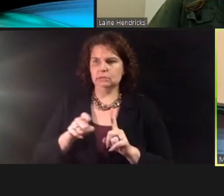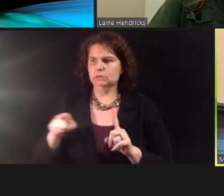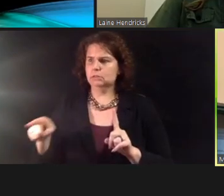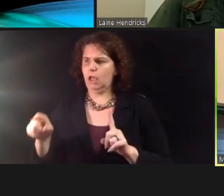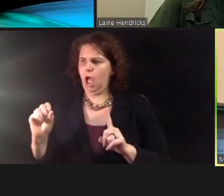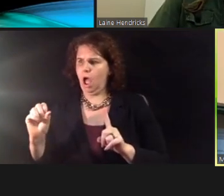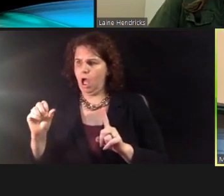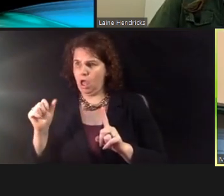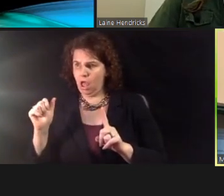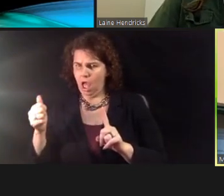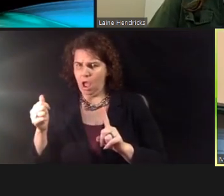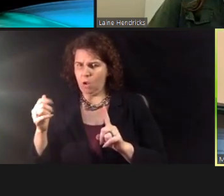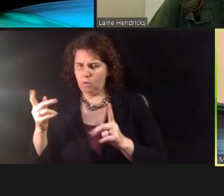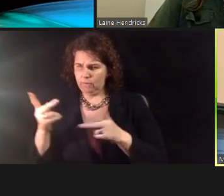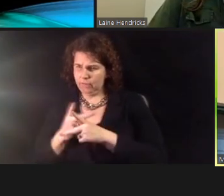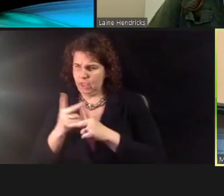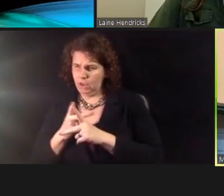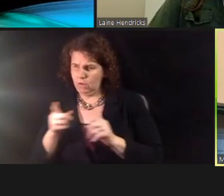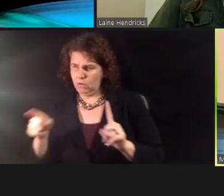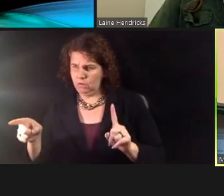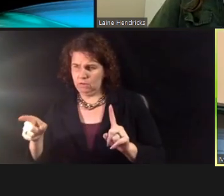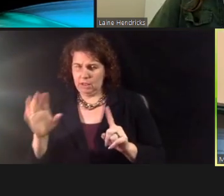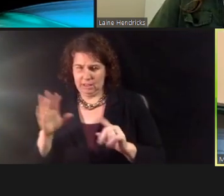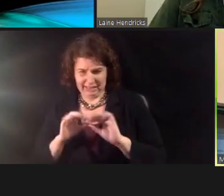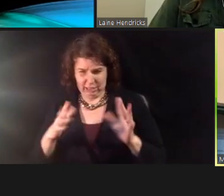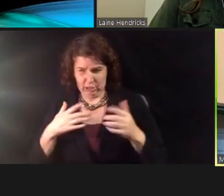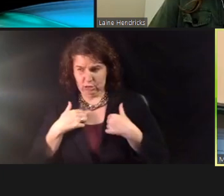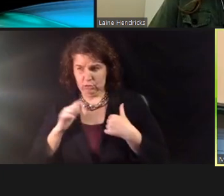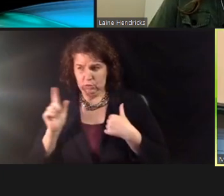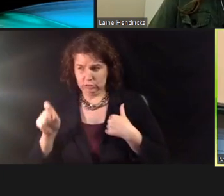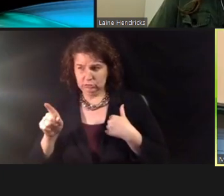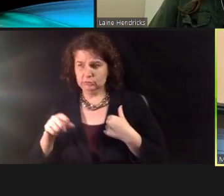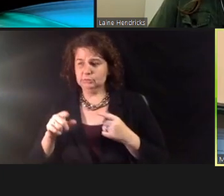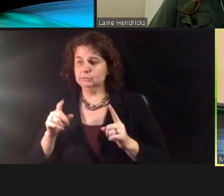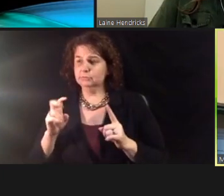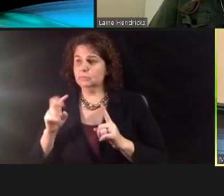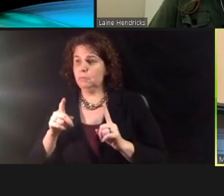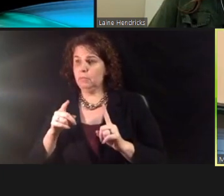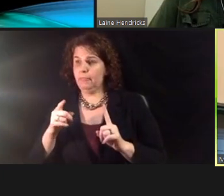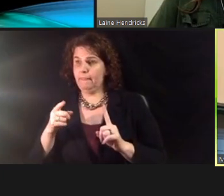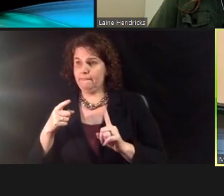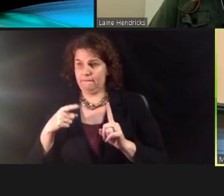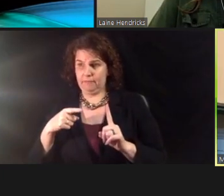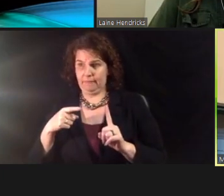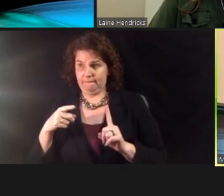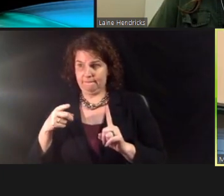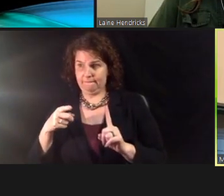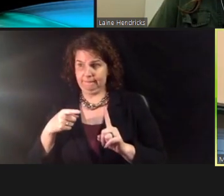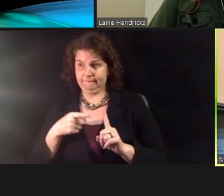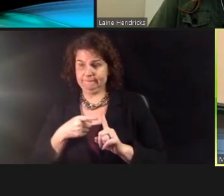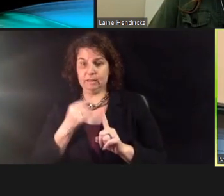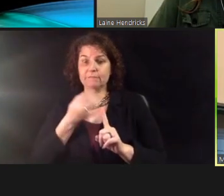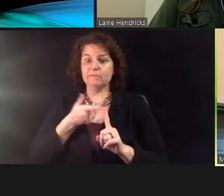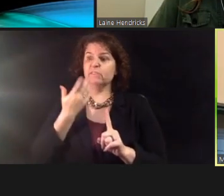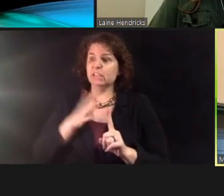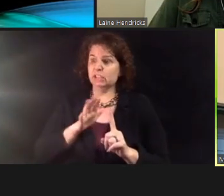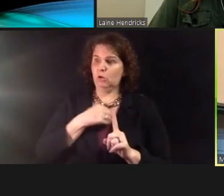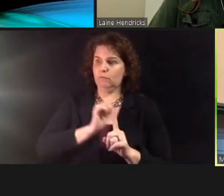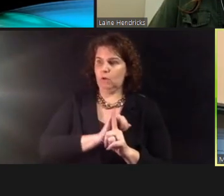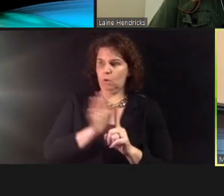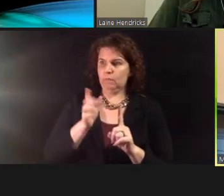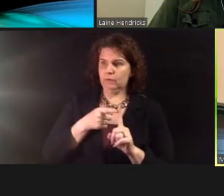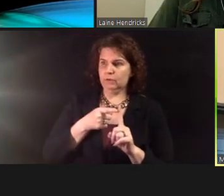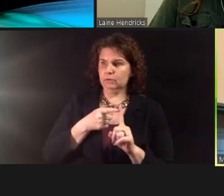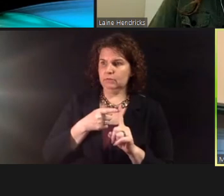got them right, so person B is the exposee, is the one that was exposed. It generally takes 3 to 5